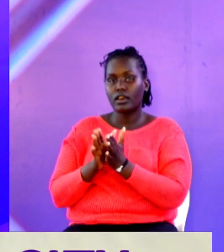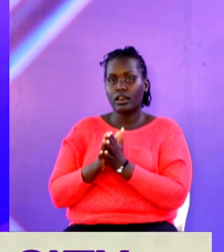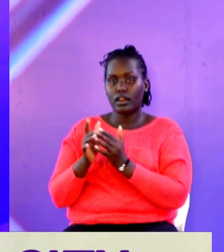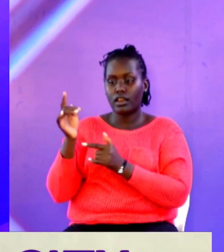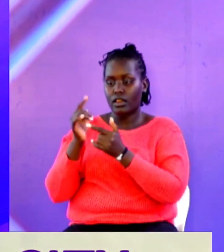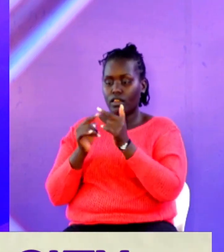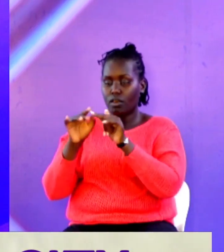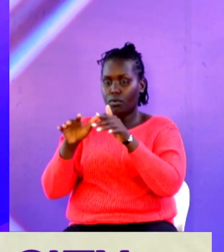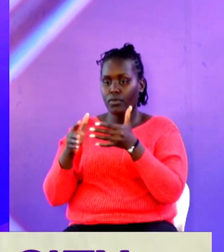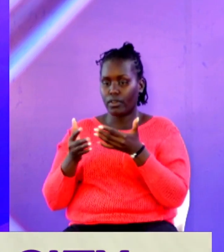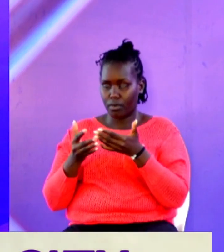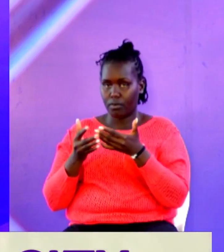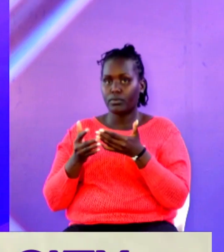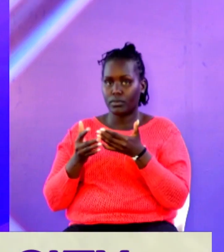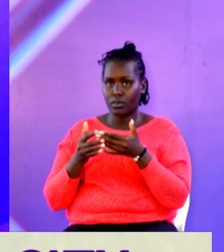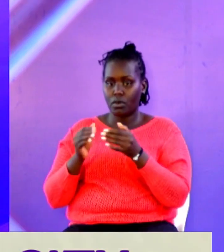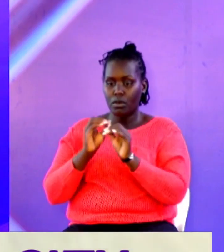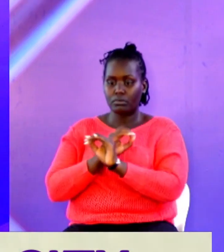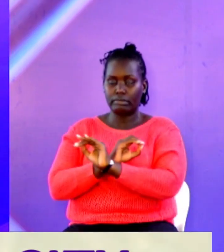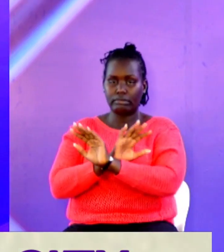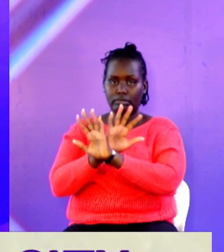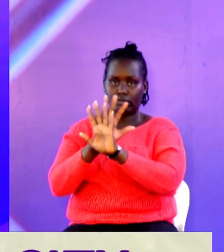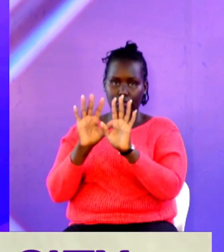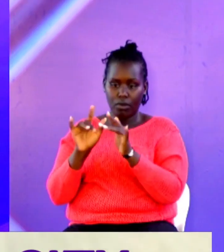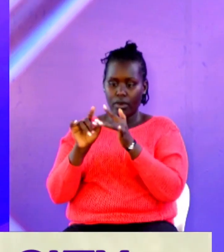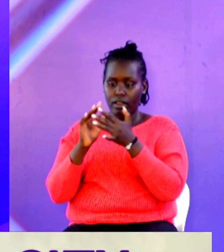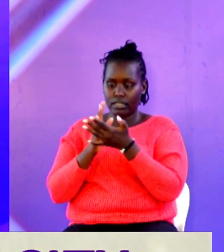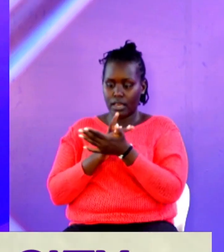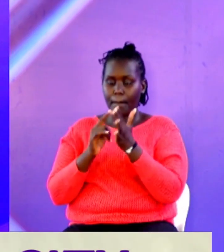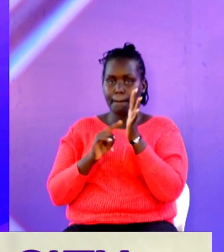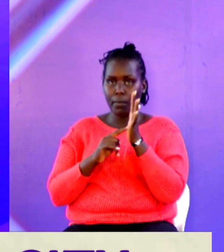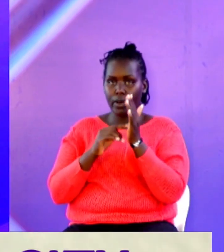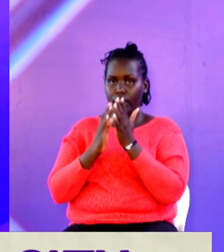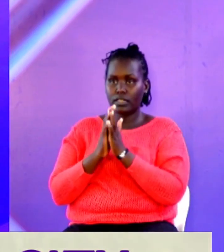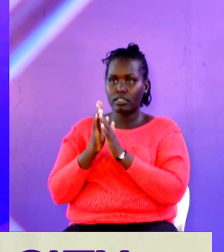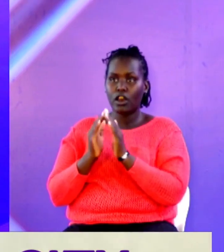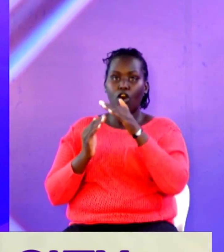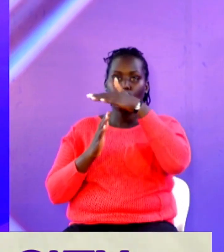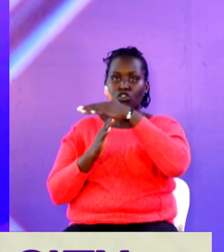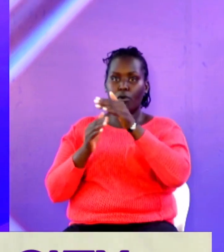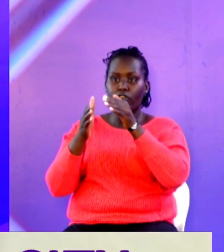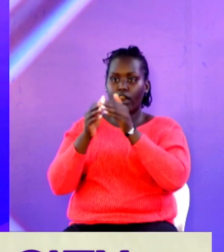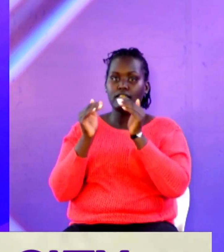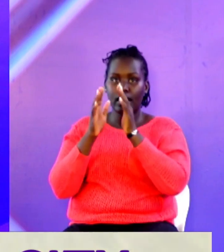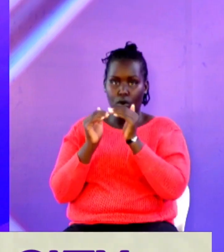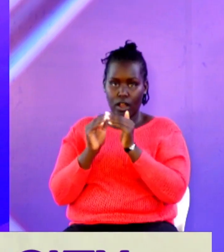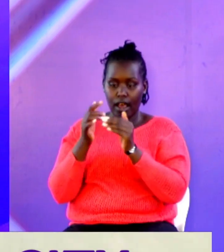it so clearly with some points ahead of Arsenal. But we as Arsenal fans, we are not disgusted by